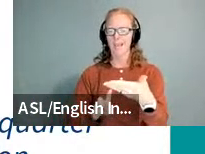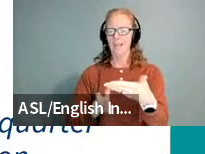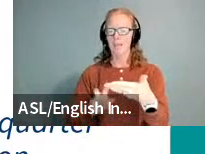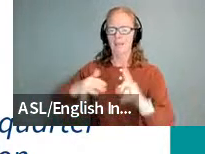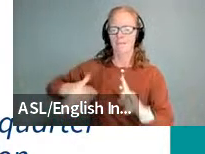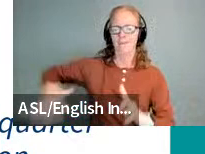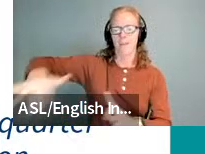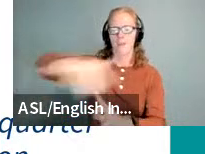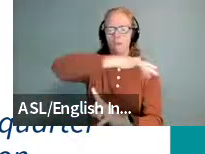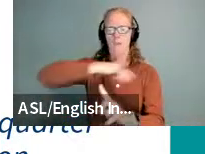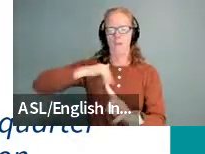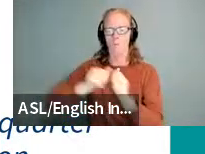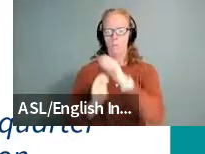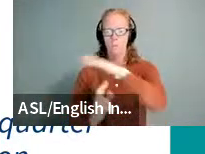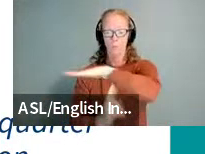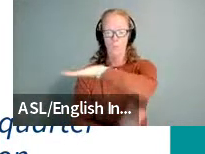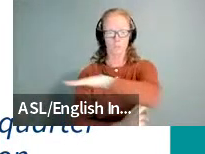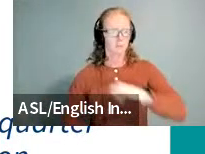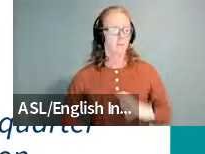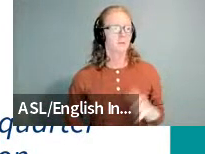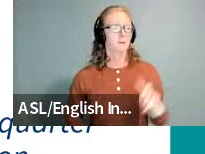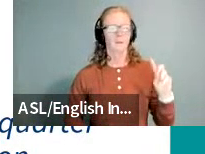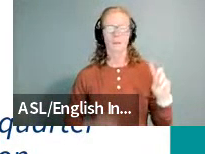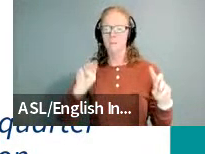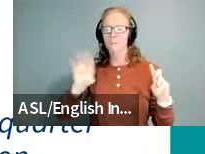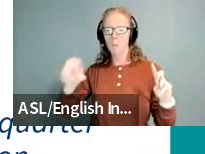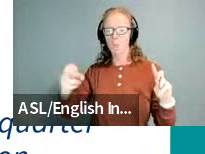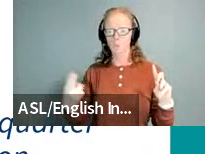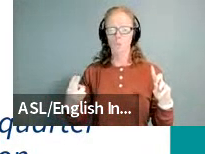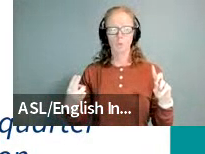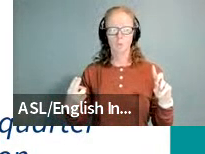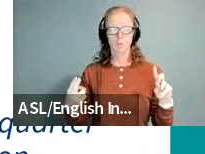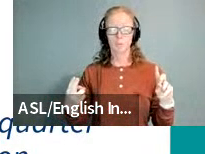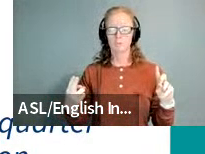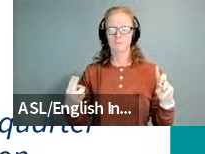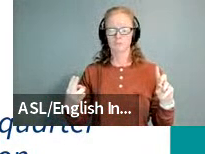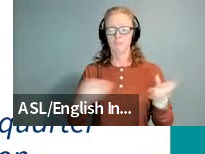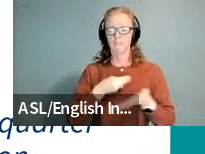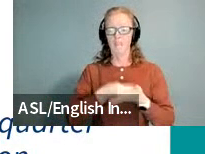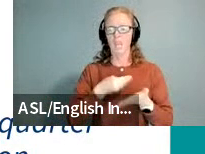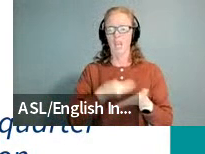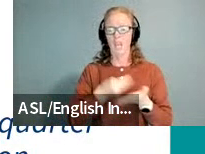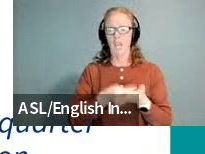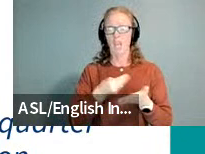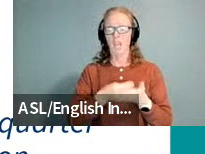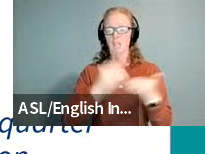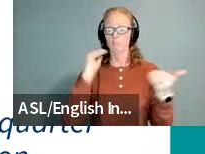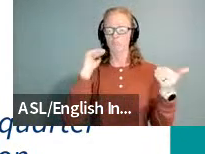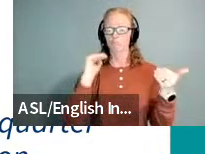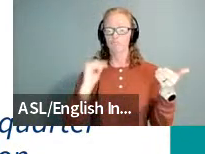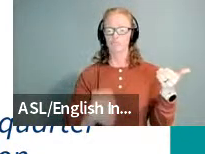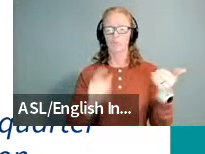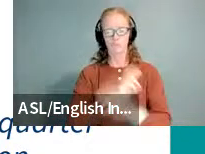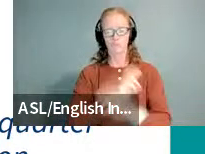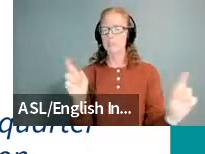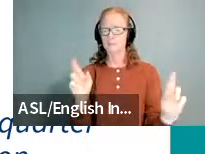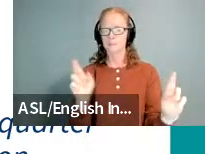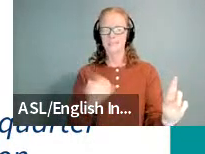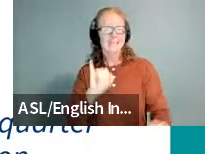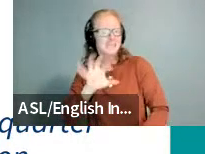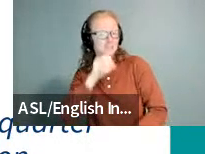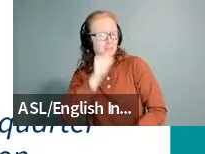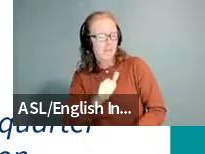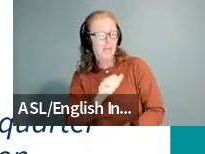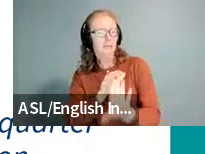environment. In March, we anticipate that our financial plan will be ready to share. And if not, that